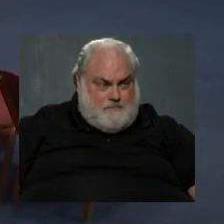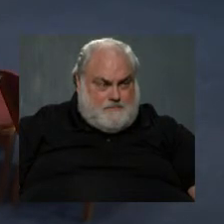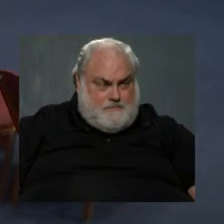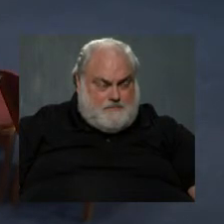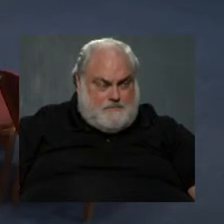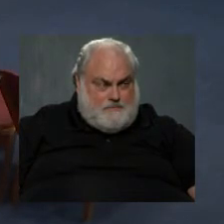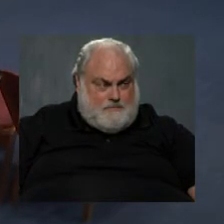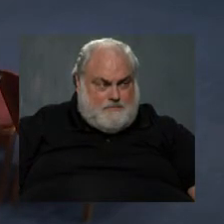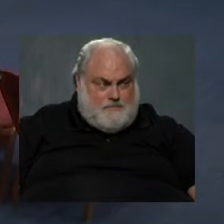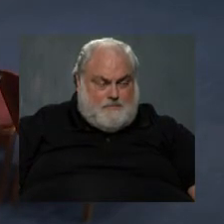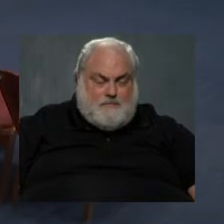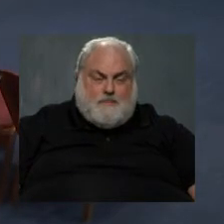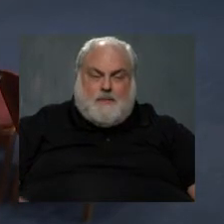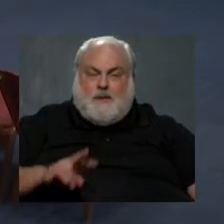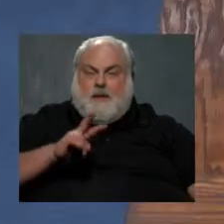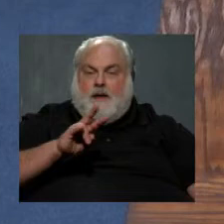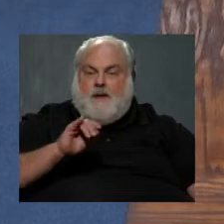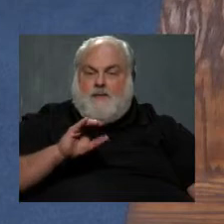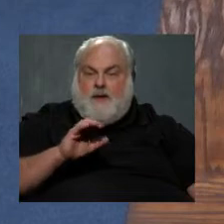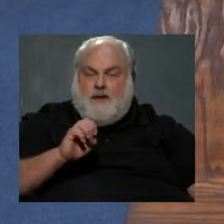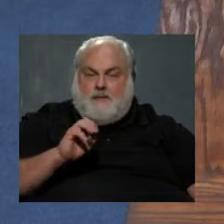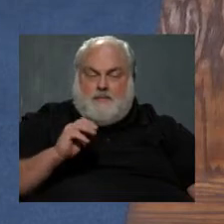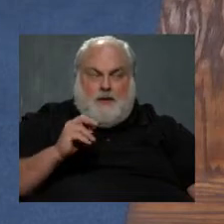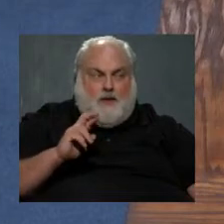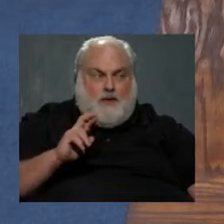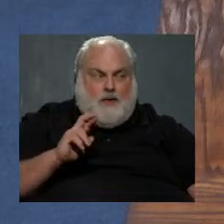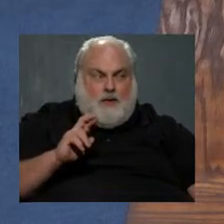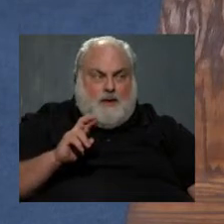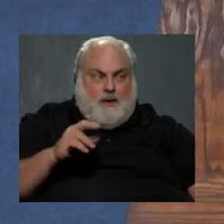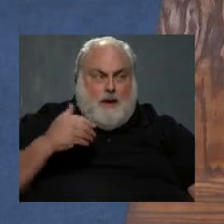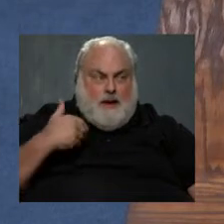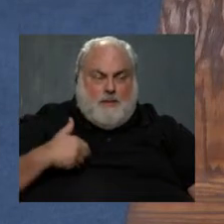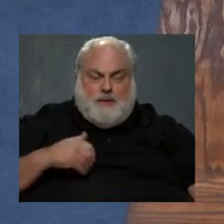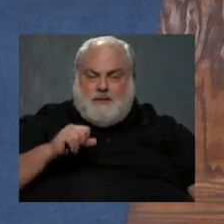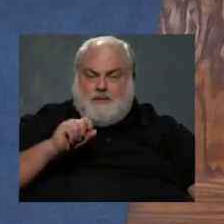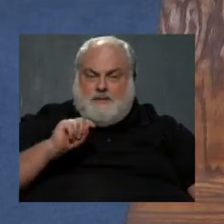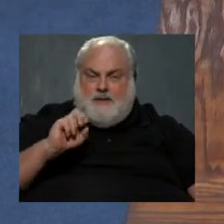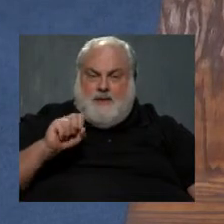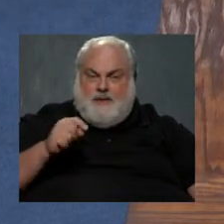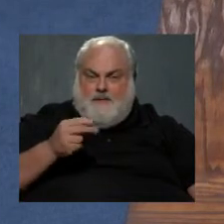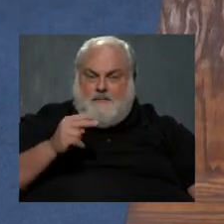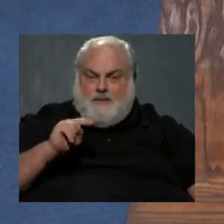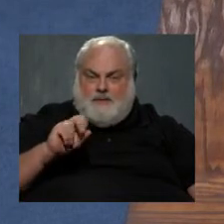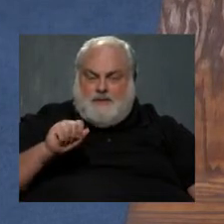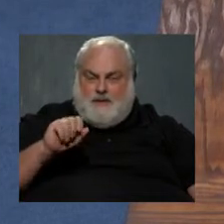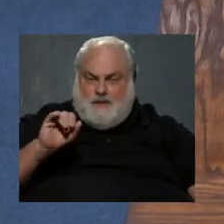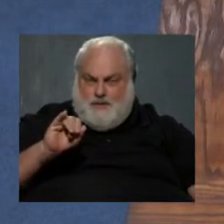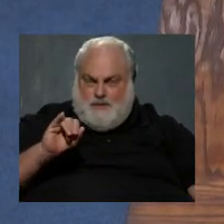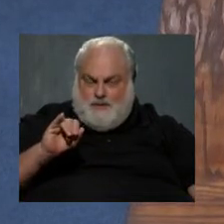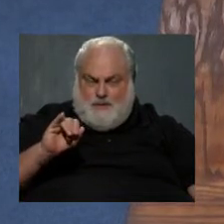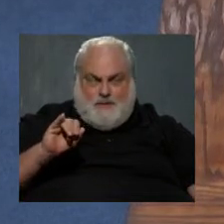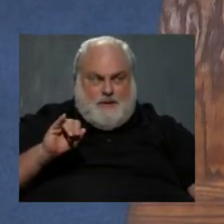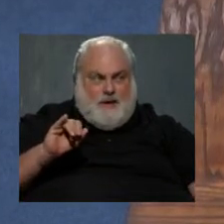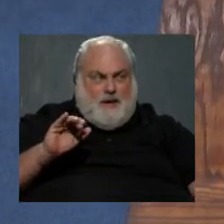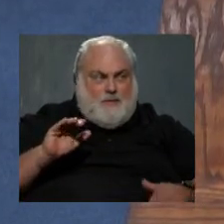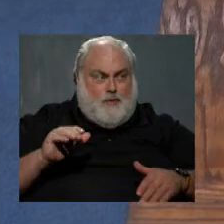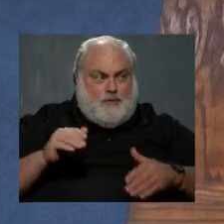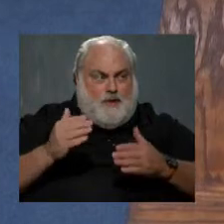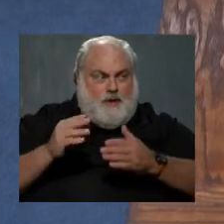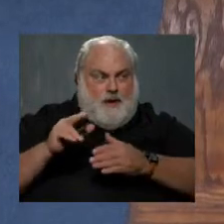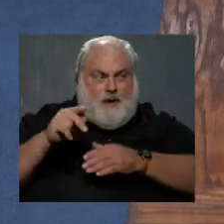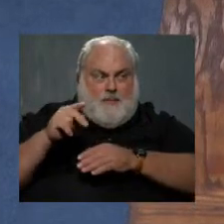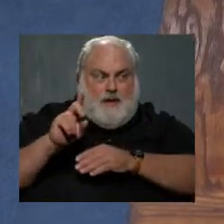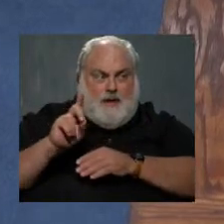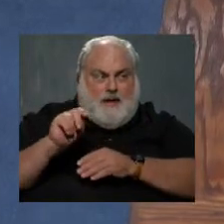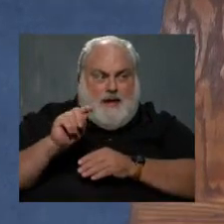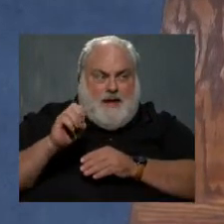Vice Mayor, members of the board, my name is Tom Kane. I'm with Stevens Insurance. And today I'm going to present an update of